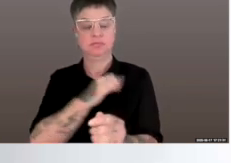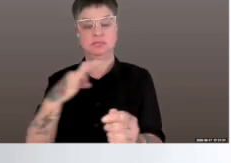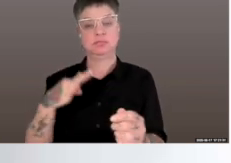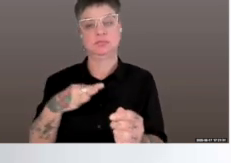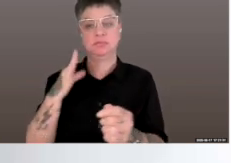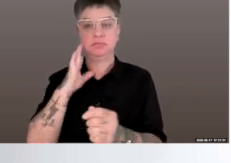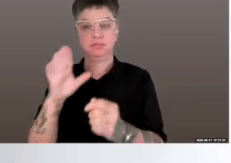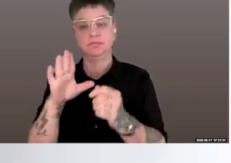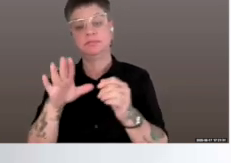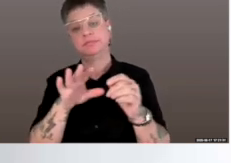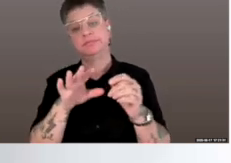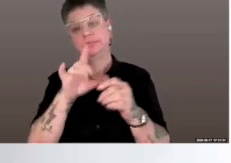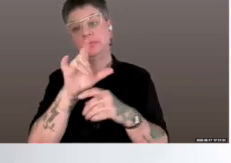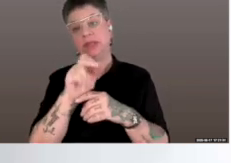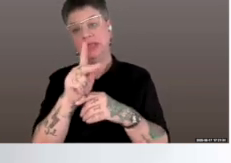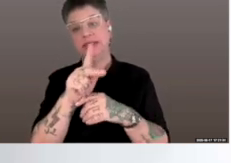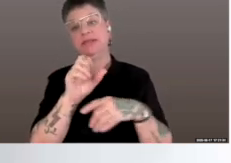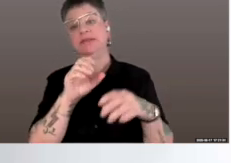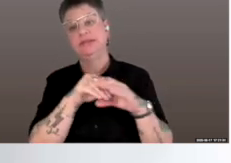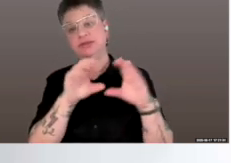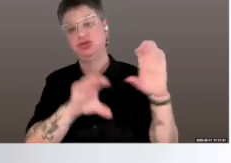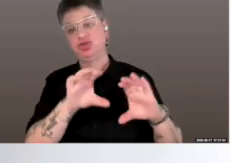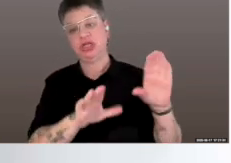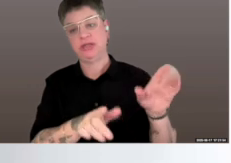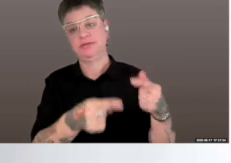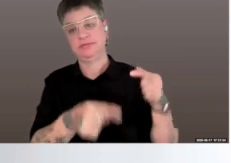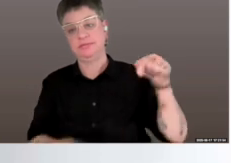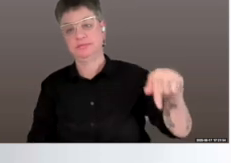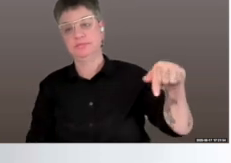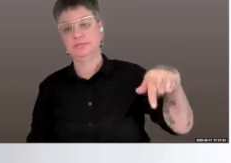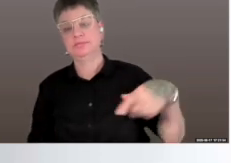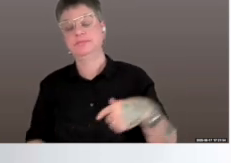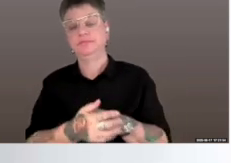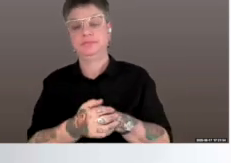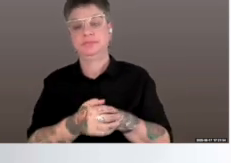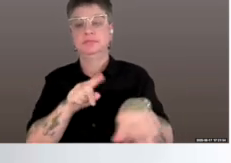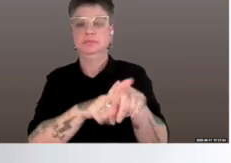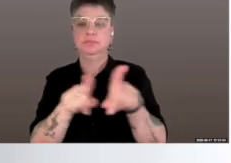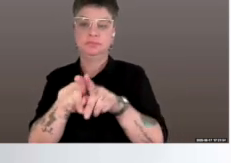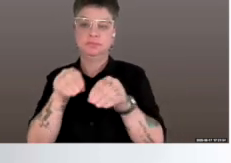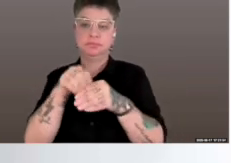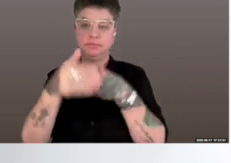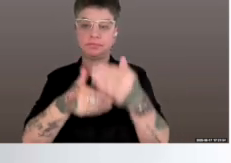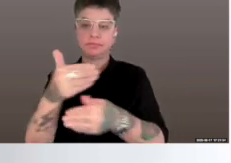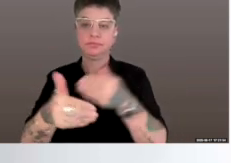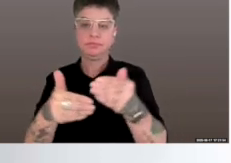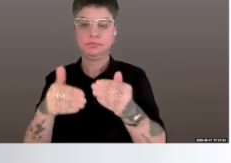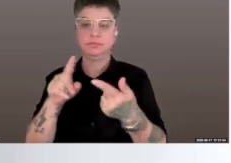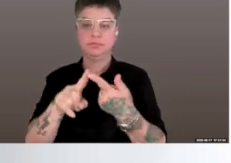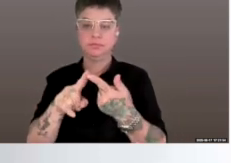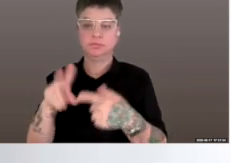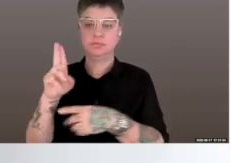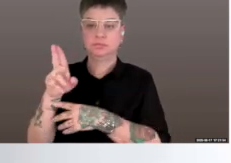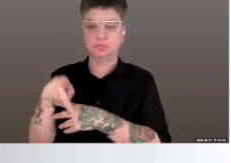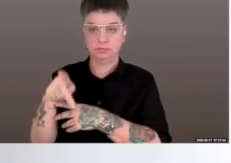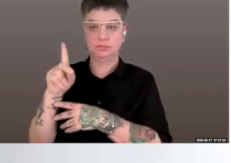reduce greenhouse gas emissions and criteria pollutants to improve air quality and public health, to create an environment that